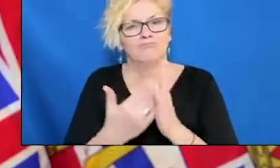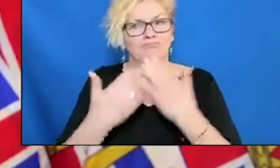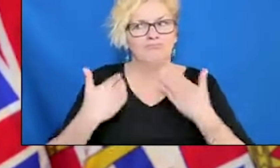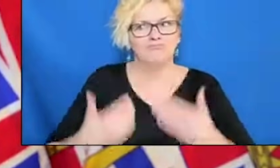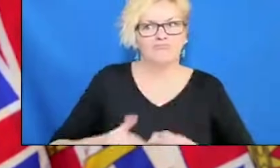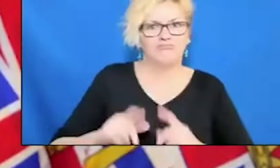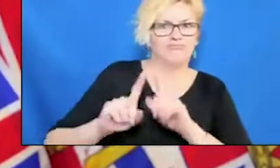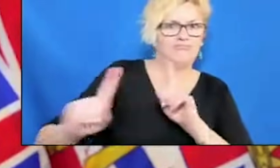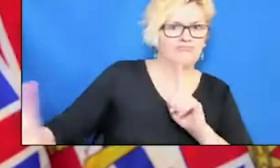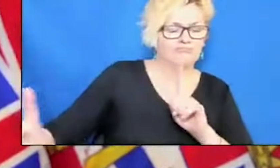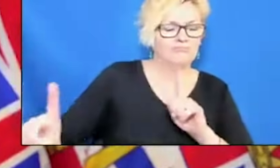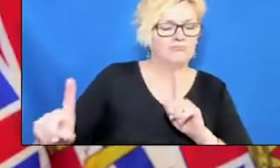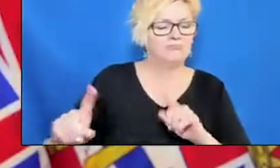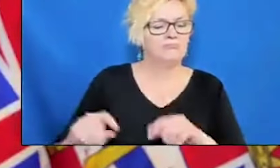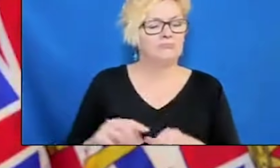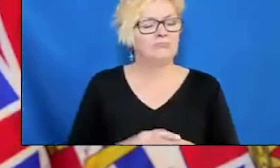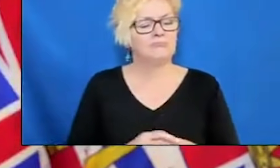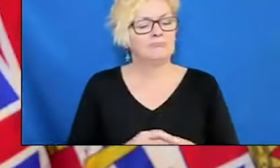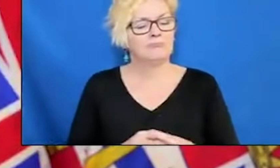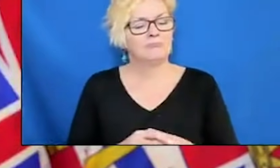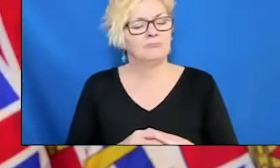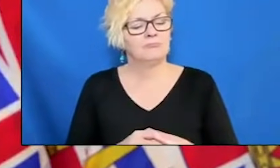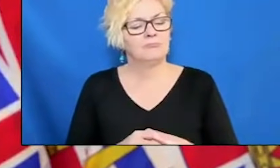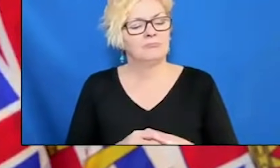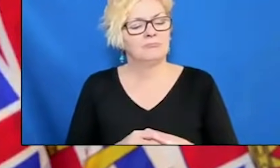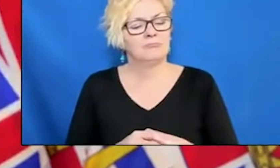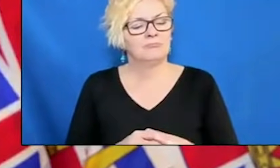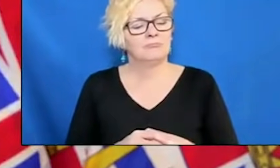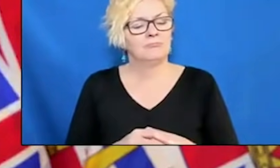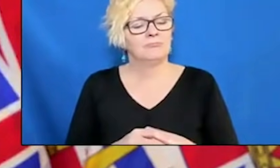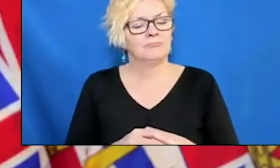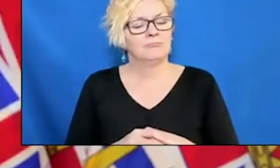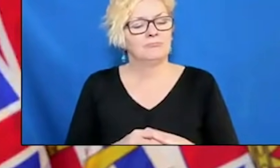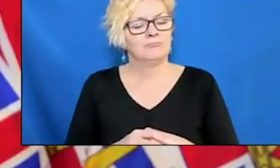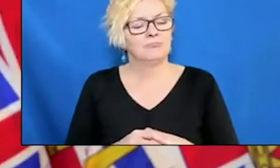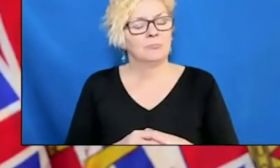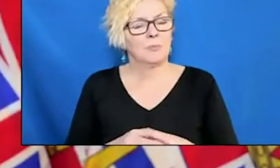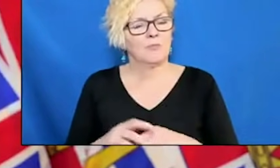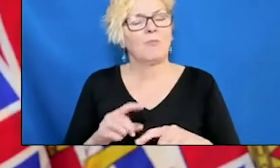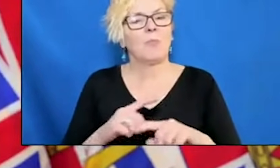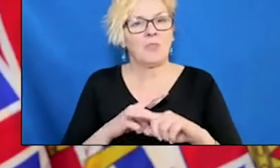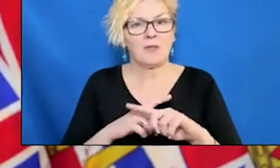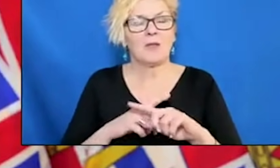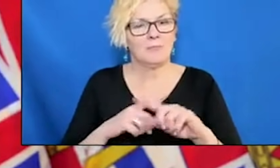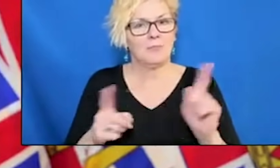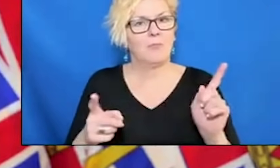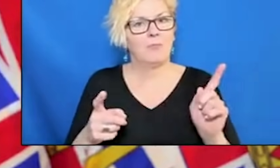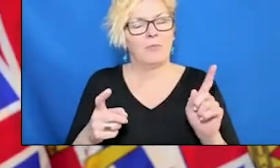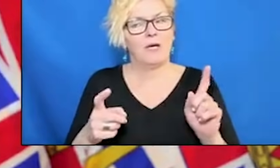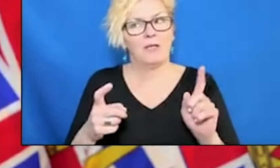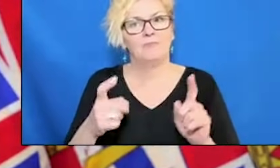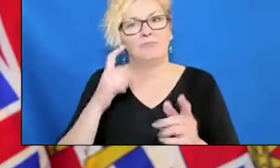transmission events that lead to the next chains and next chains. That makes it very challenging to